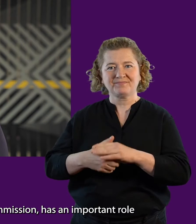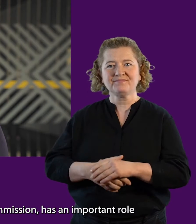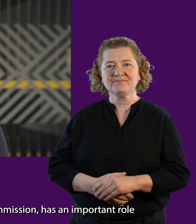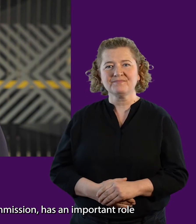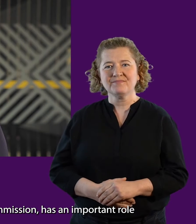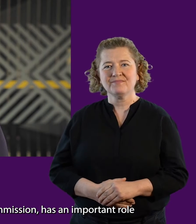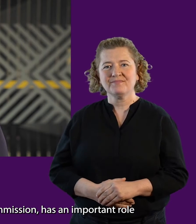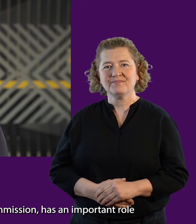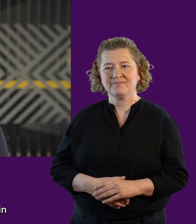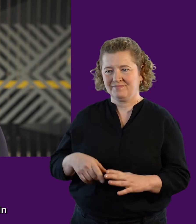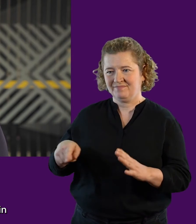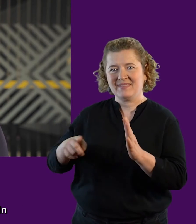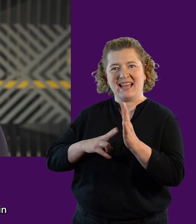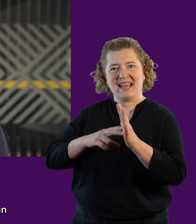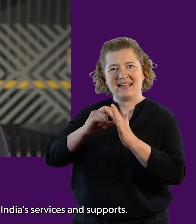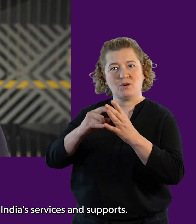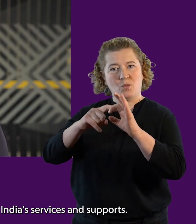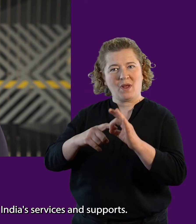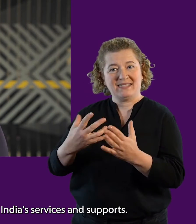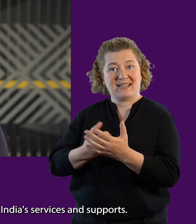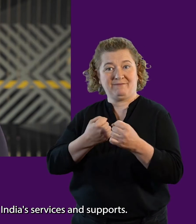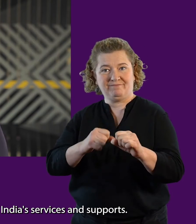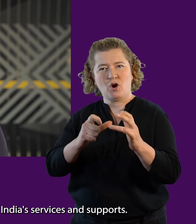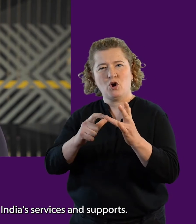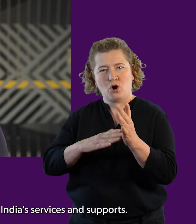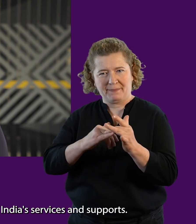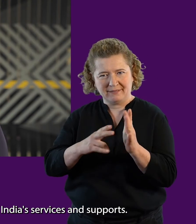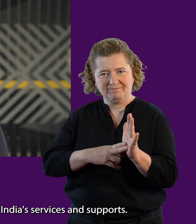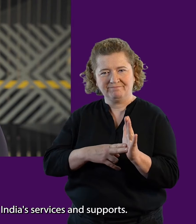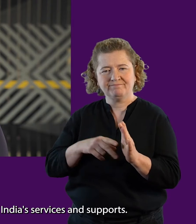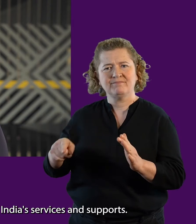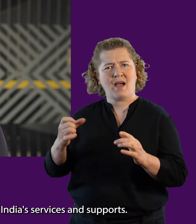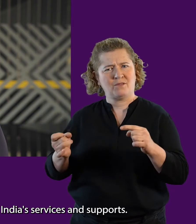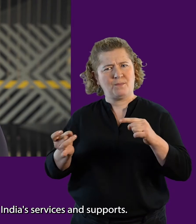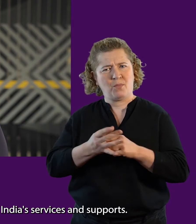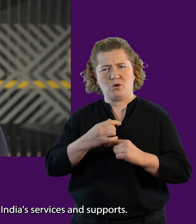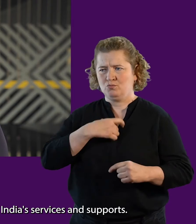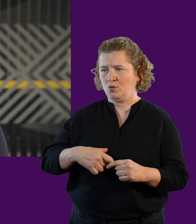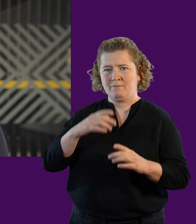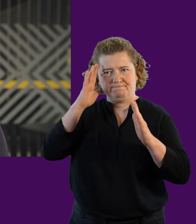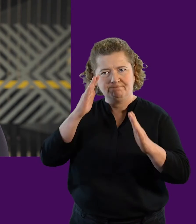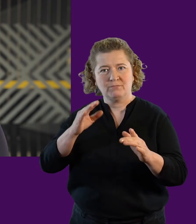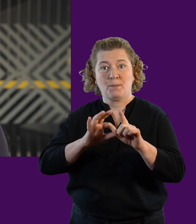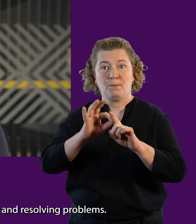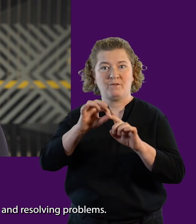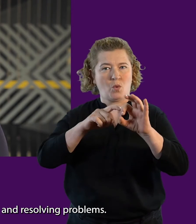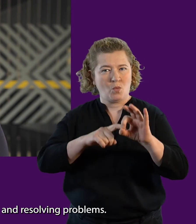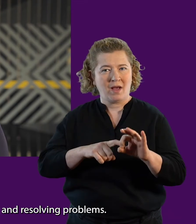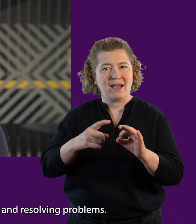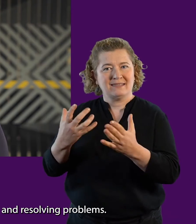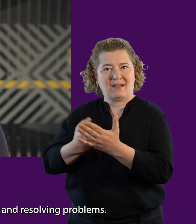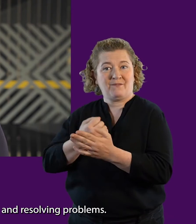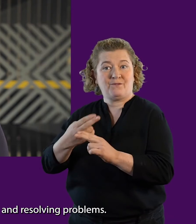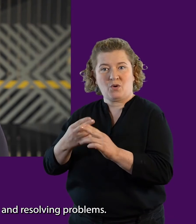Safeguards Commission has an important role to play in improving the quality and safety of NDIS services and supports. Our